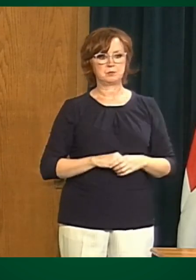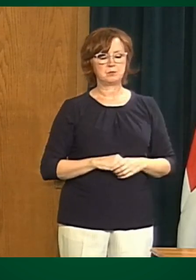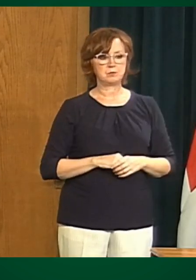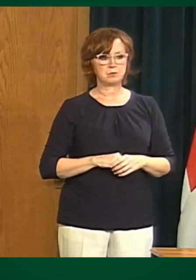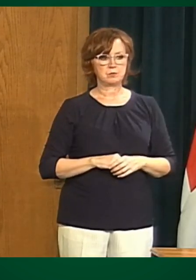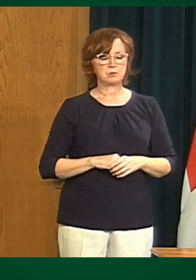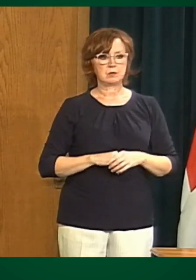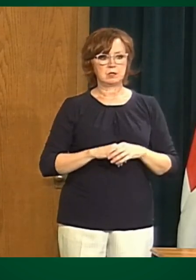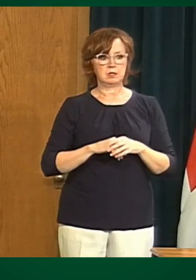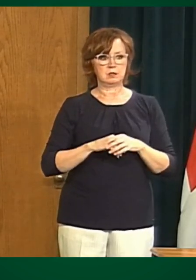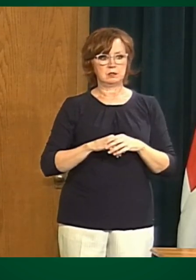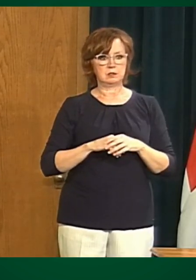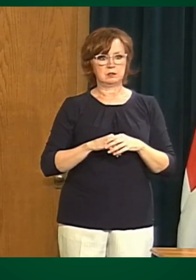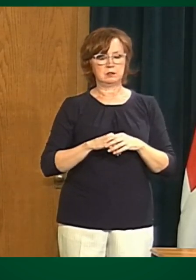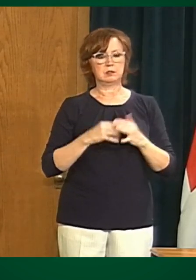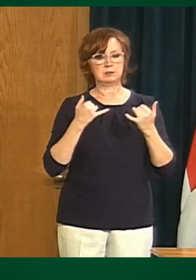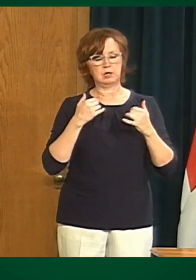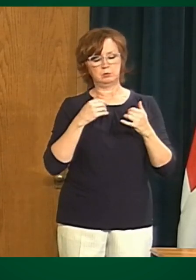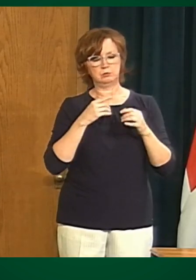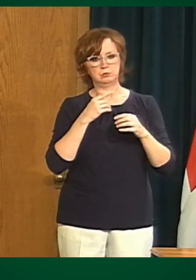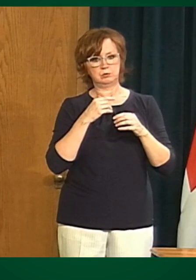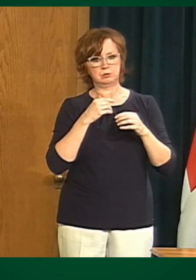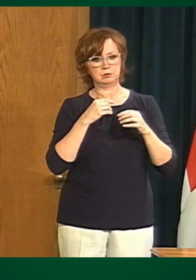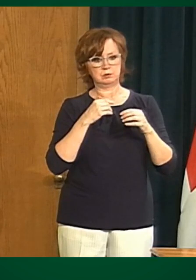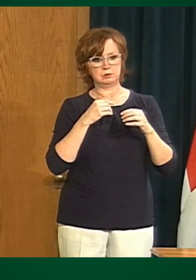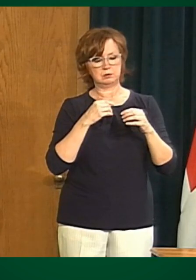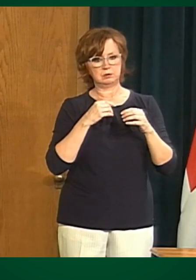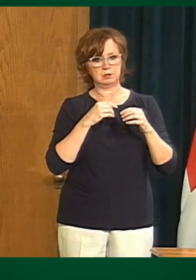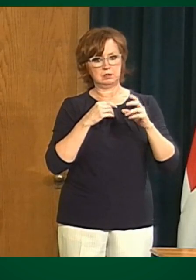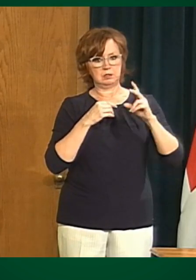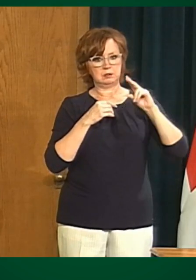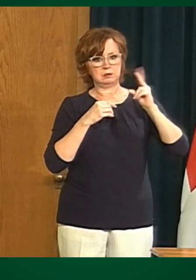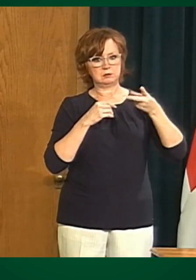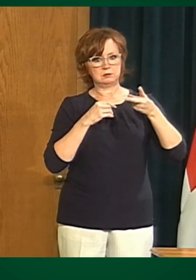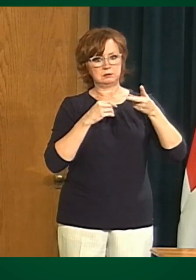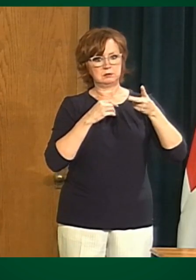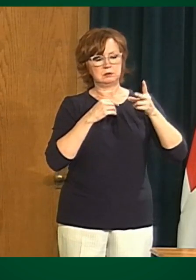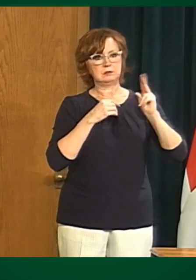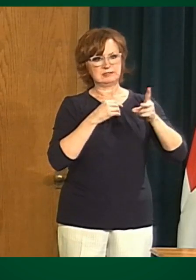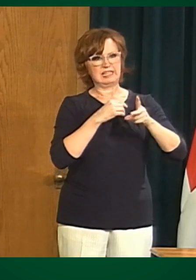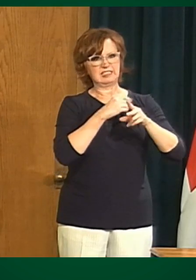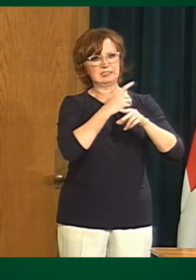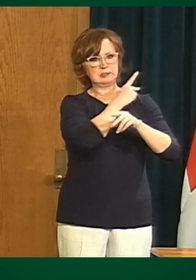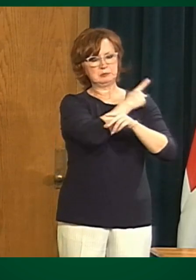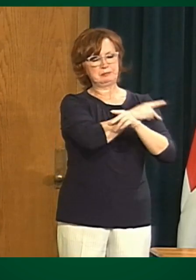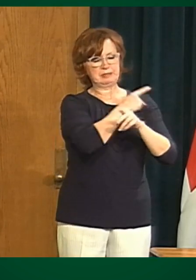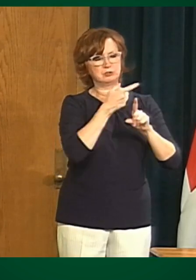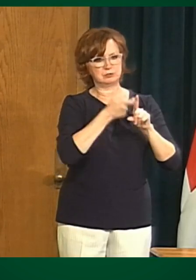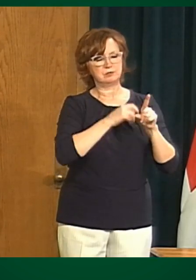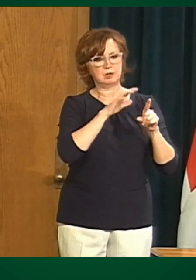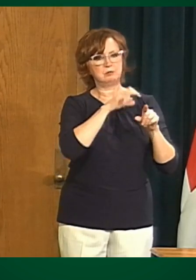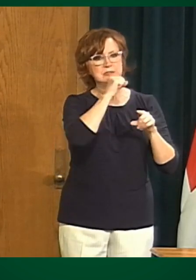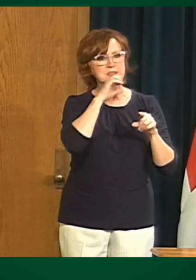the second patient was a long-term care facility patient. Yes.